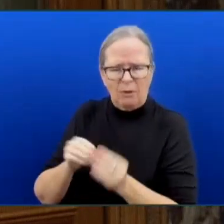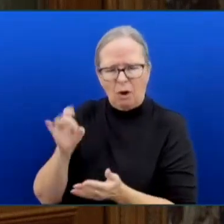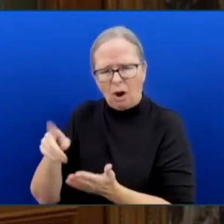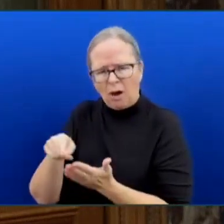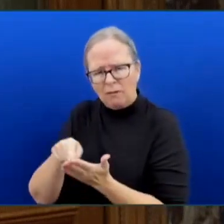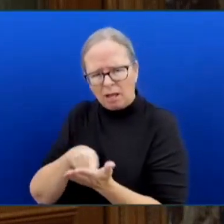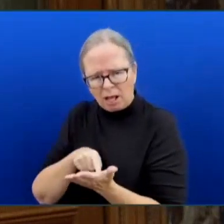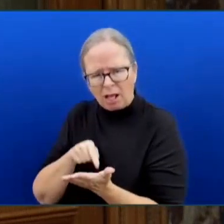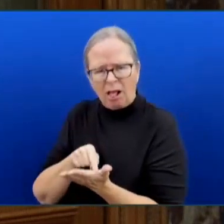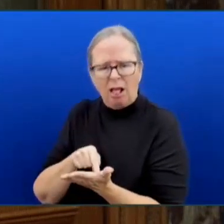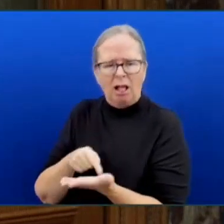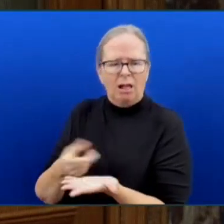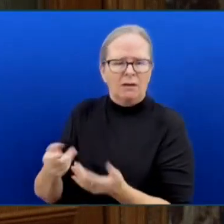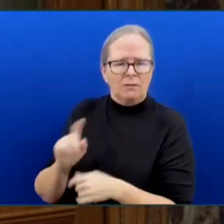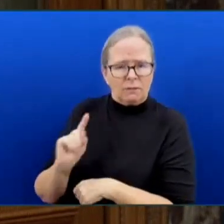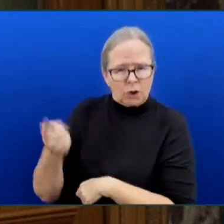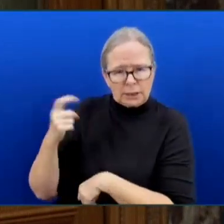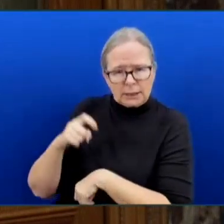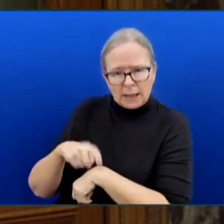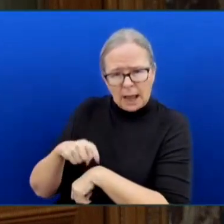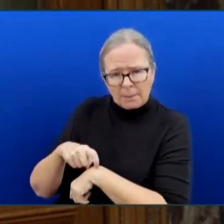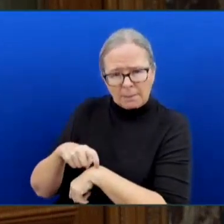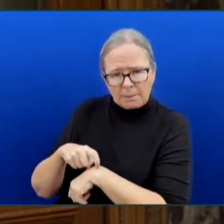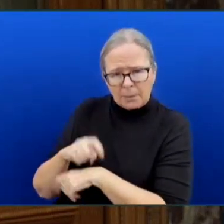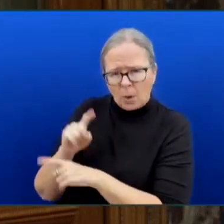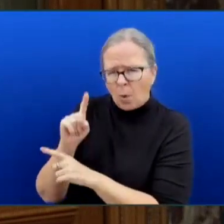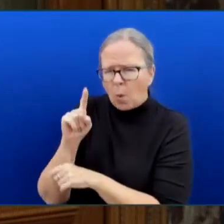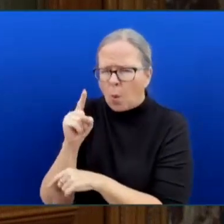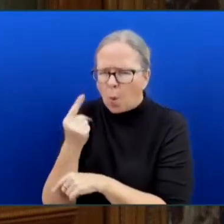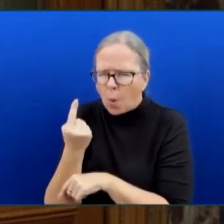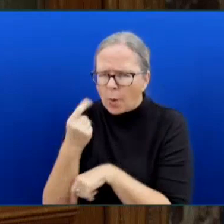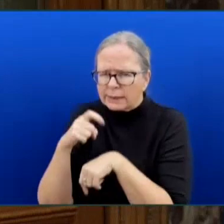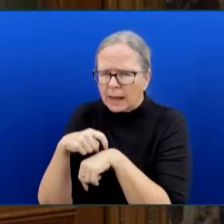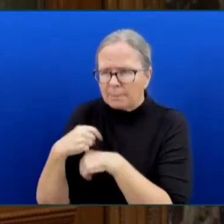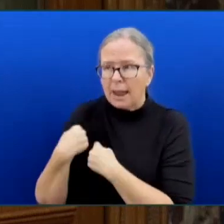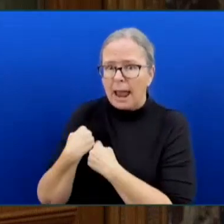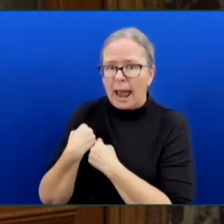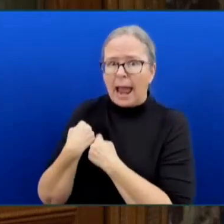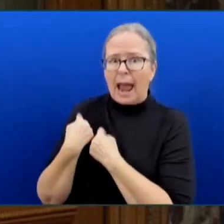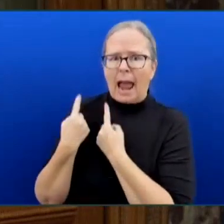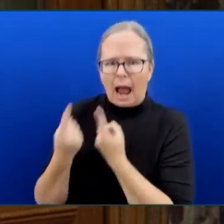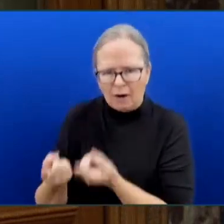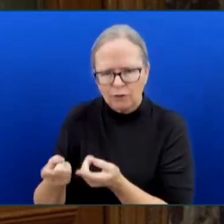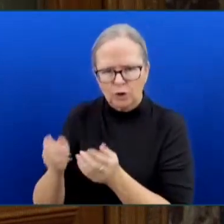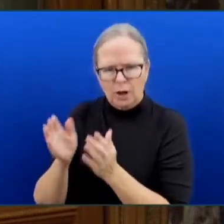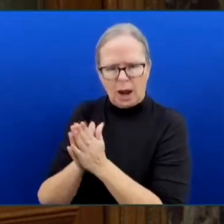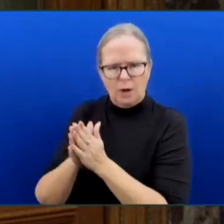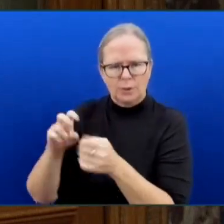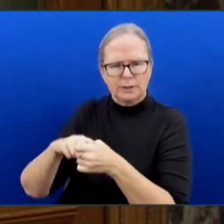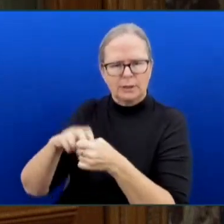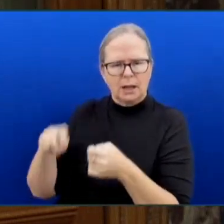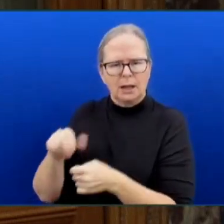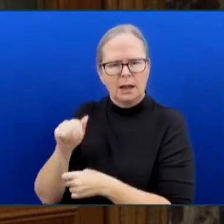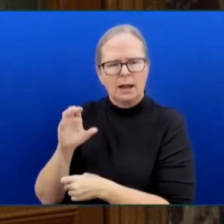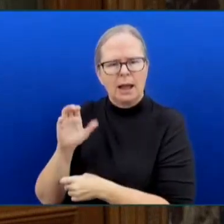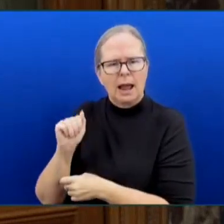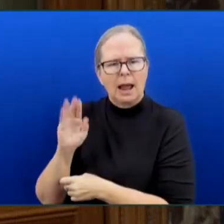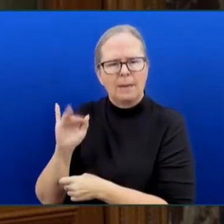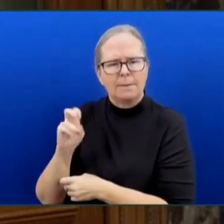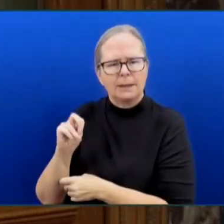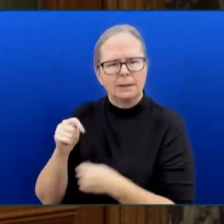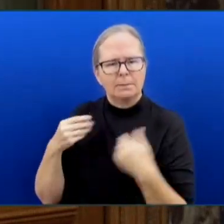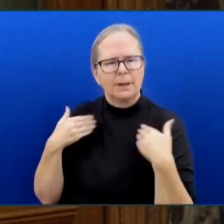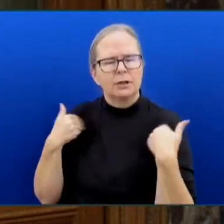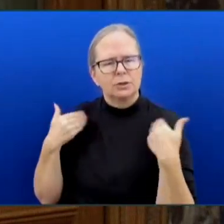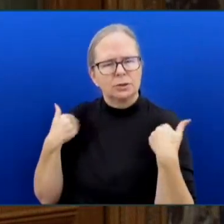resignation or the firing of a cabinet minister. There's another story, Mr. Speaker, this time of a judge, Kimberly Arthur